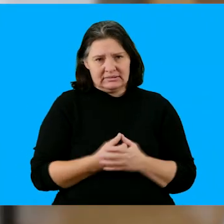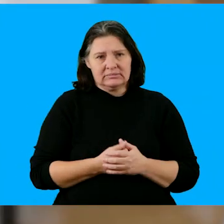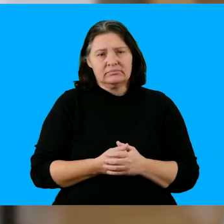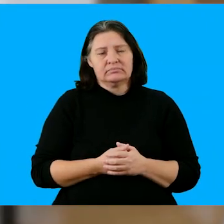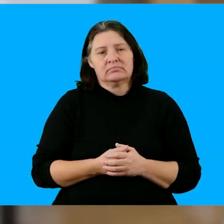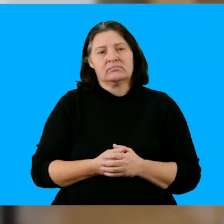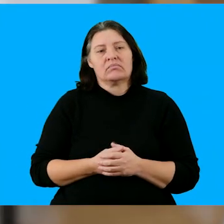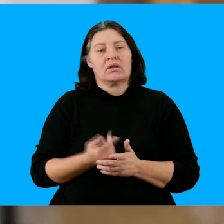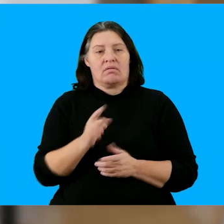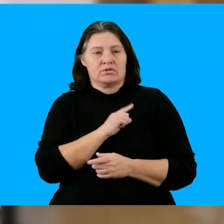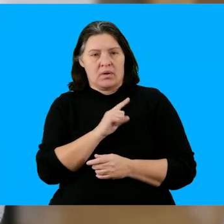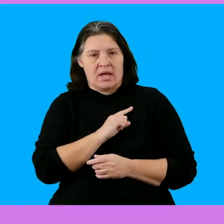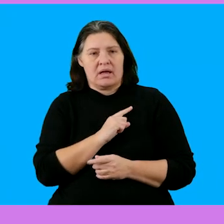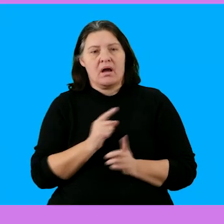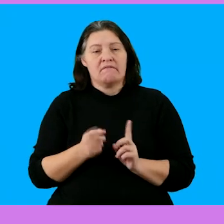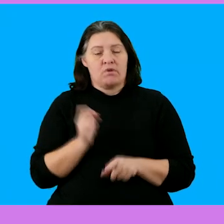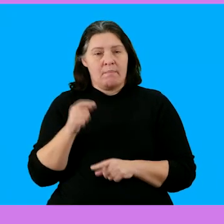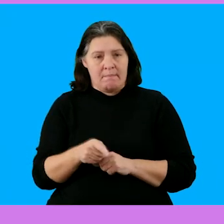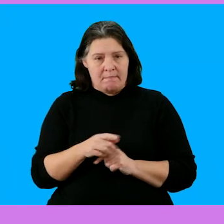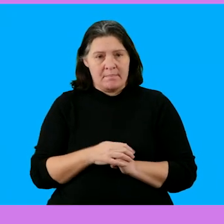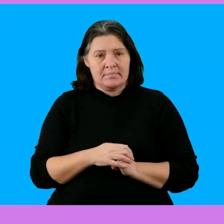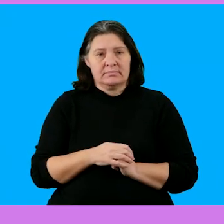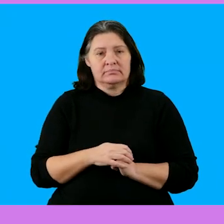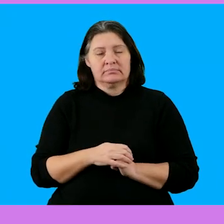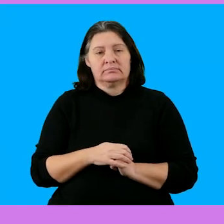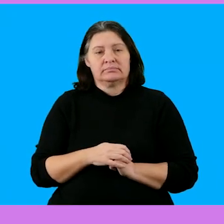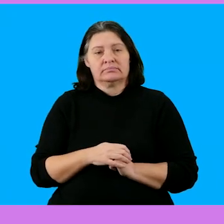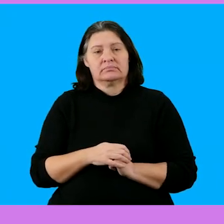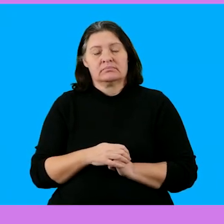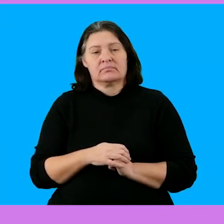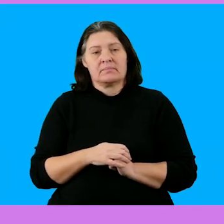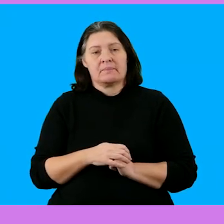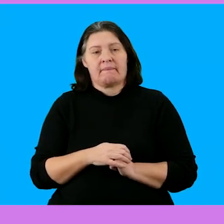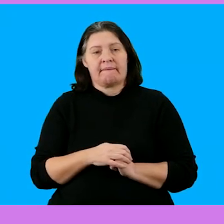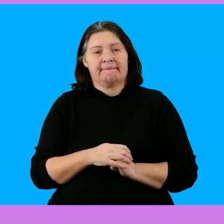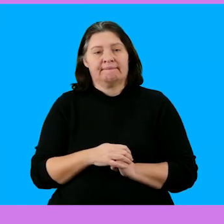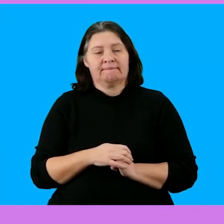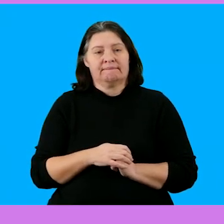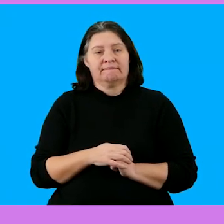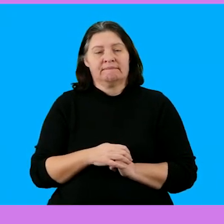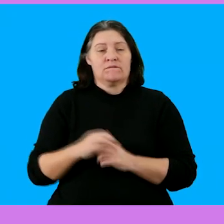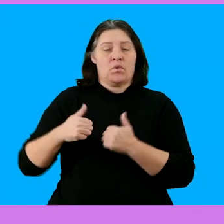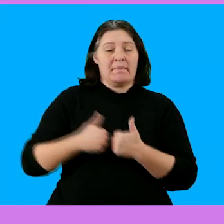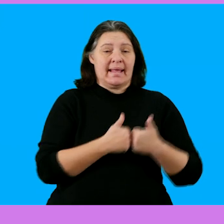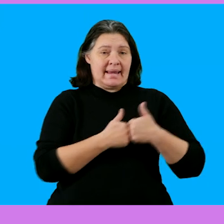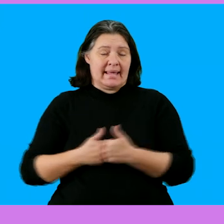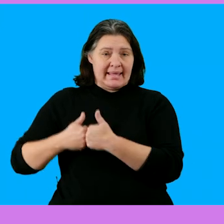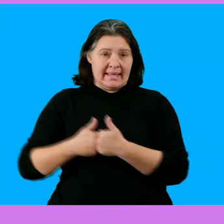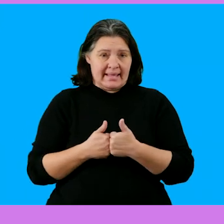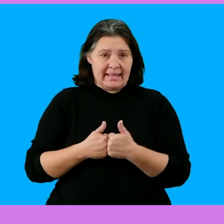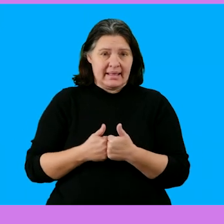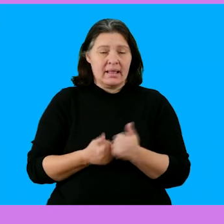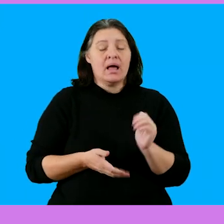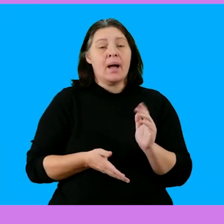listed either. Okay, so therefore we'll move from here. Okay, so we can say from the picnic site,